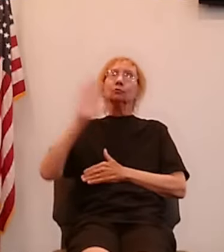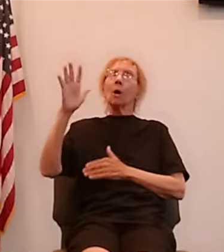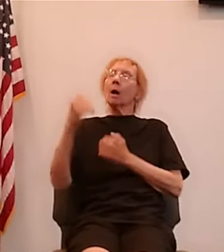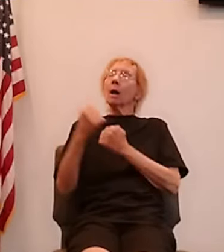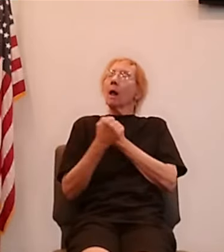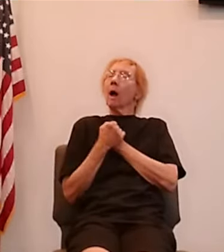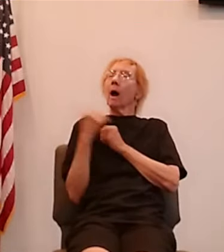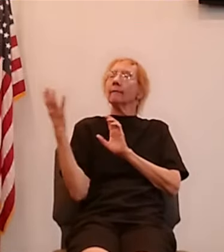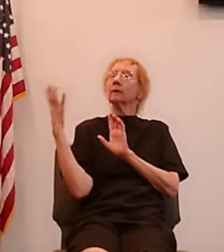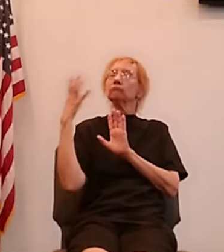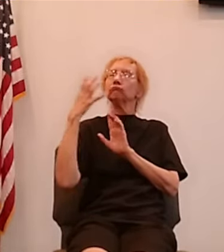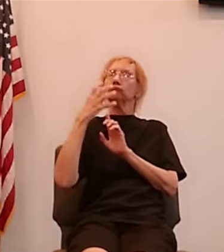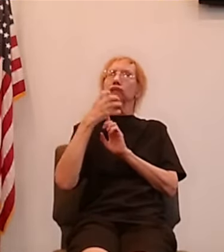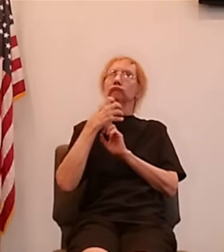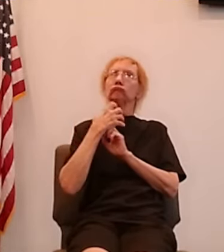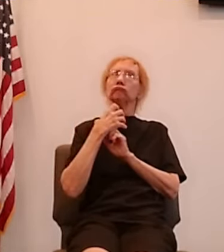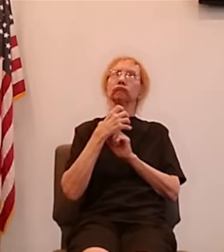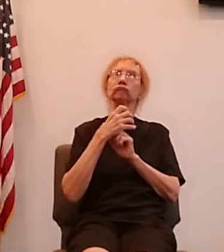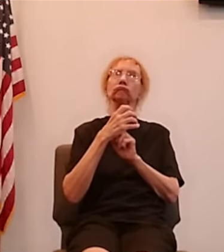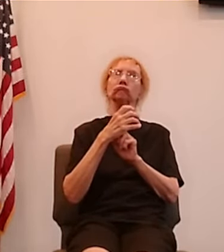me.